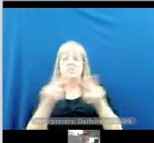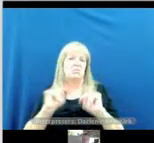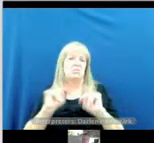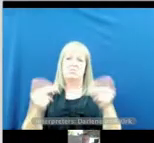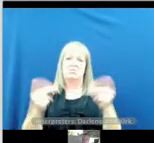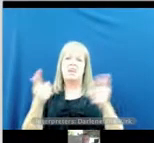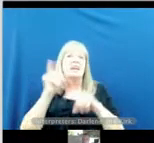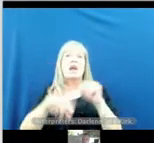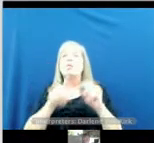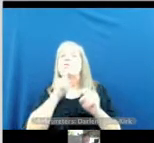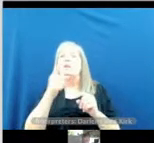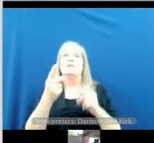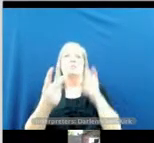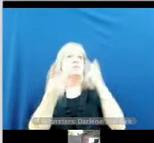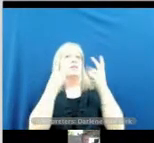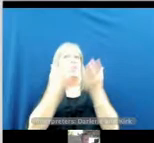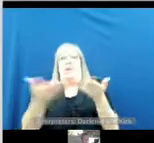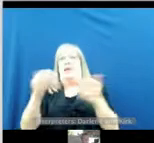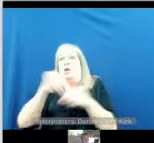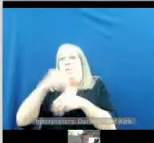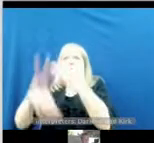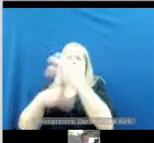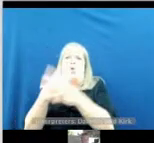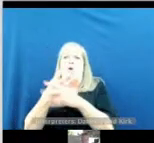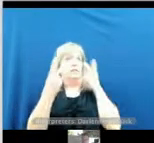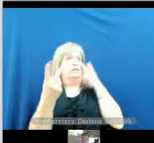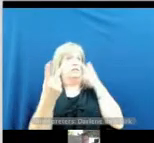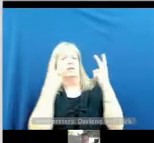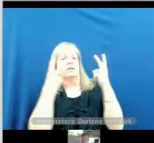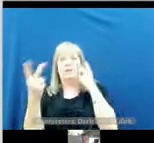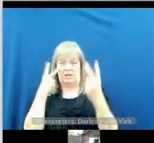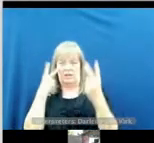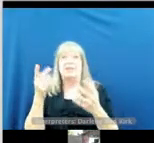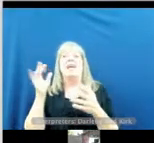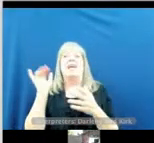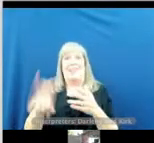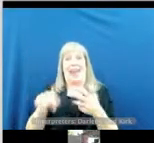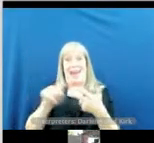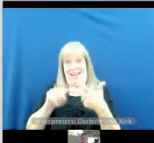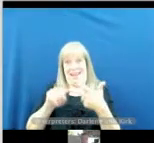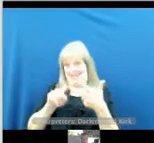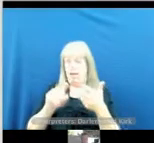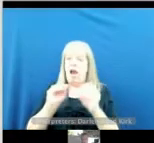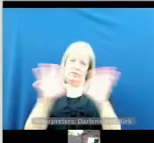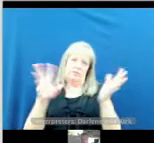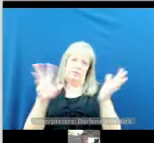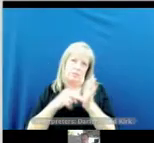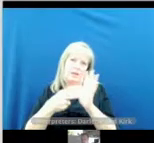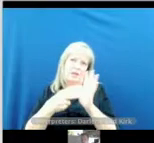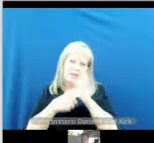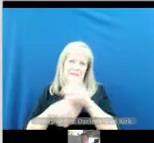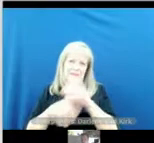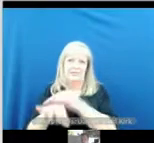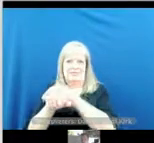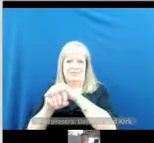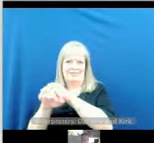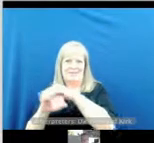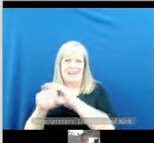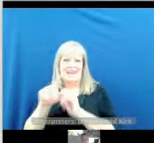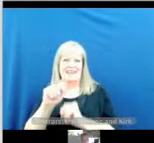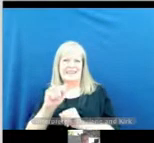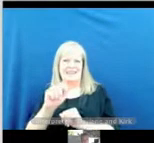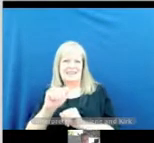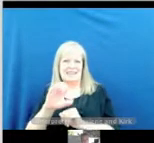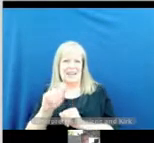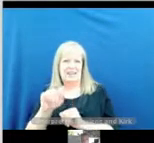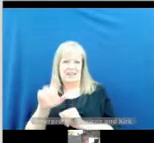visual sense. If that's the case, now we are talking about tactile communication and tactile sign language, and there are obviously a lot of